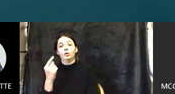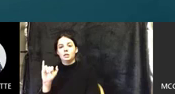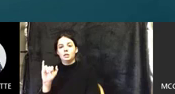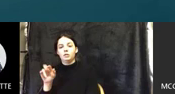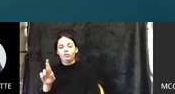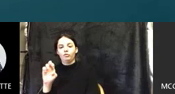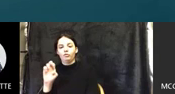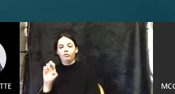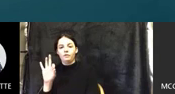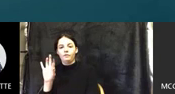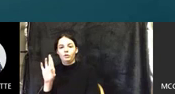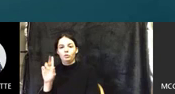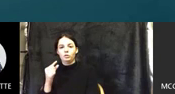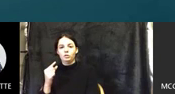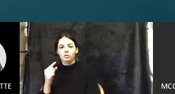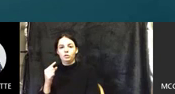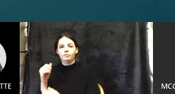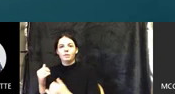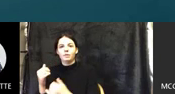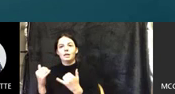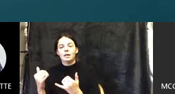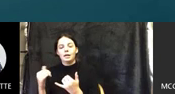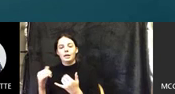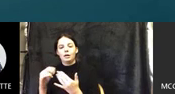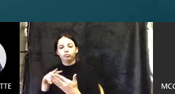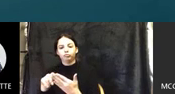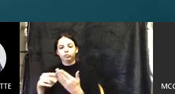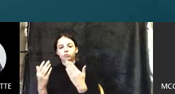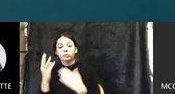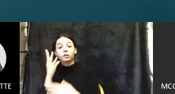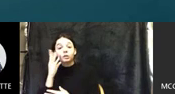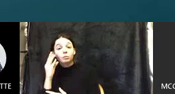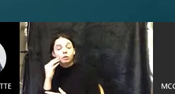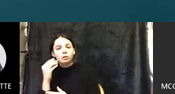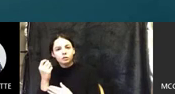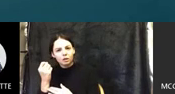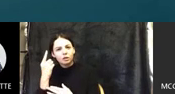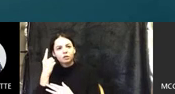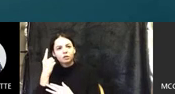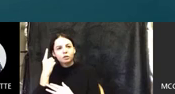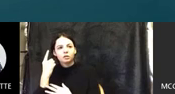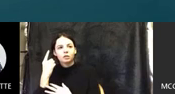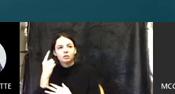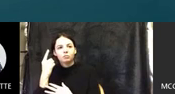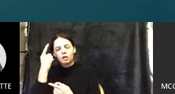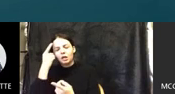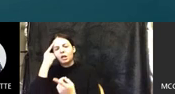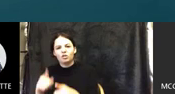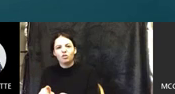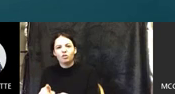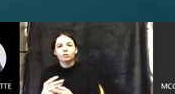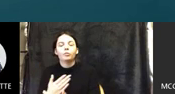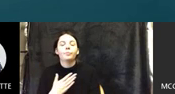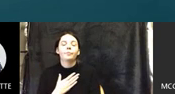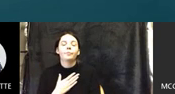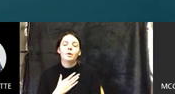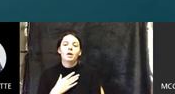way around. So my advice is just write, just write, just write, just write. And then share your writing with someone